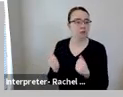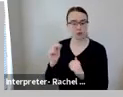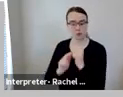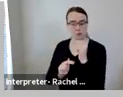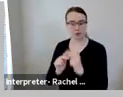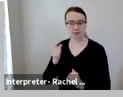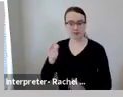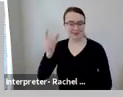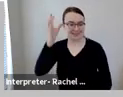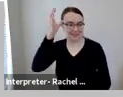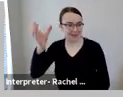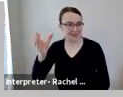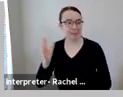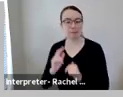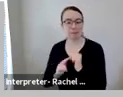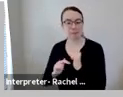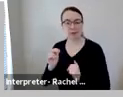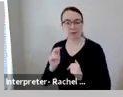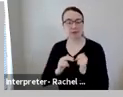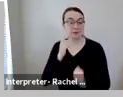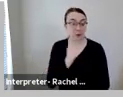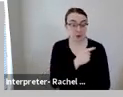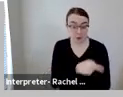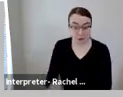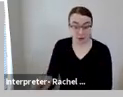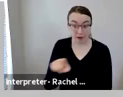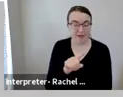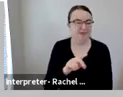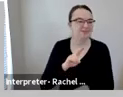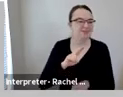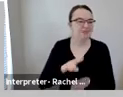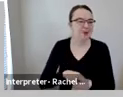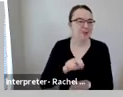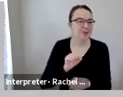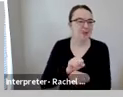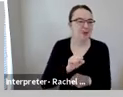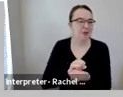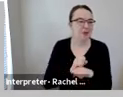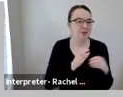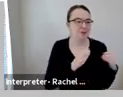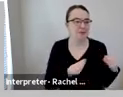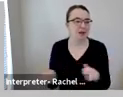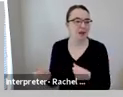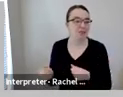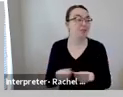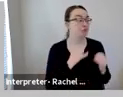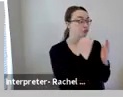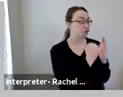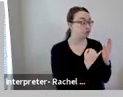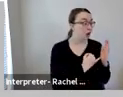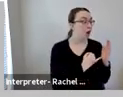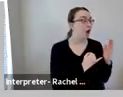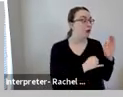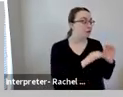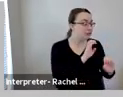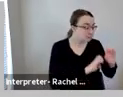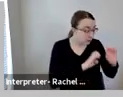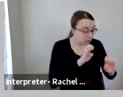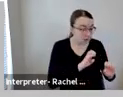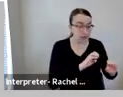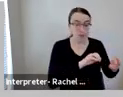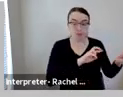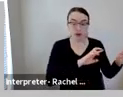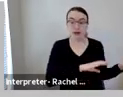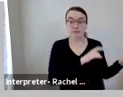concept, right? So for you guys, this is a very normal workflow. I'm going to do a drawing, I'm going to experiment with a drawing, and now I'm going to make a CAD